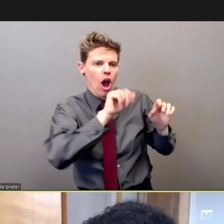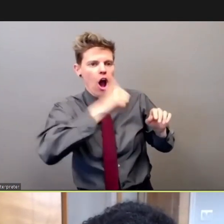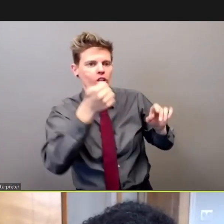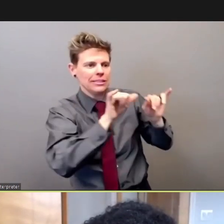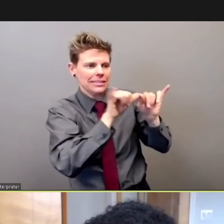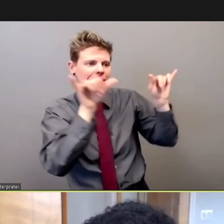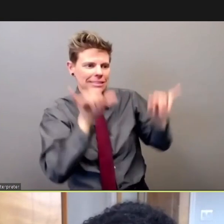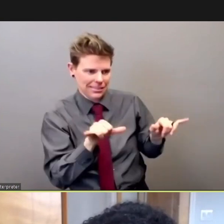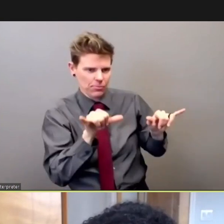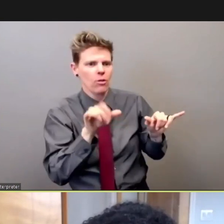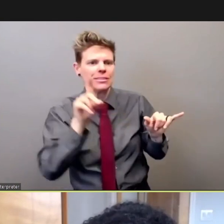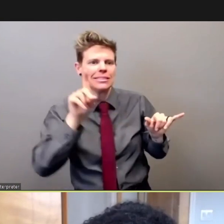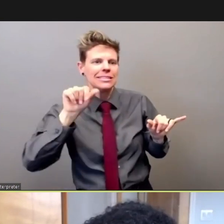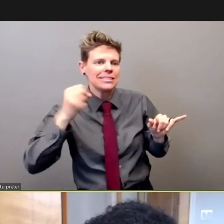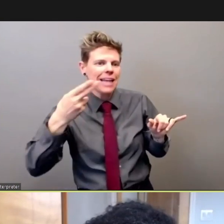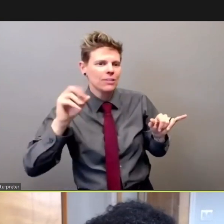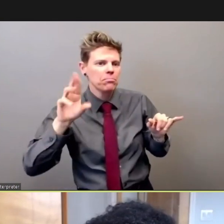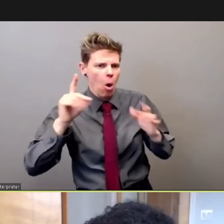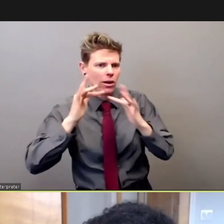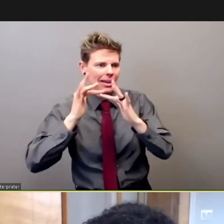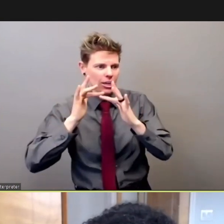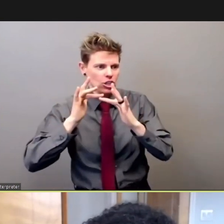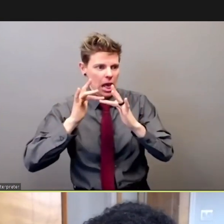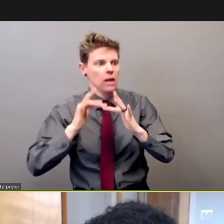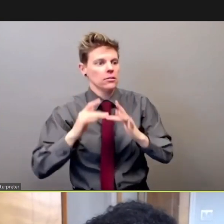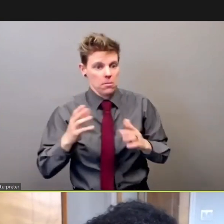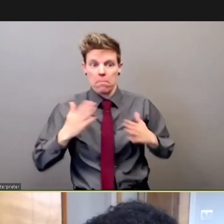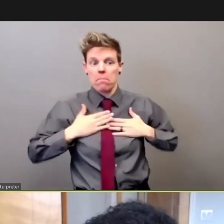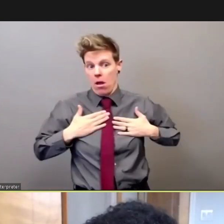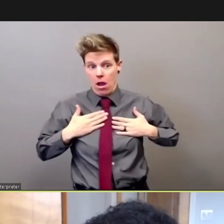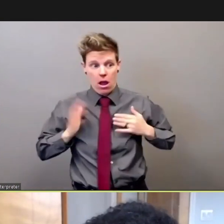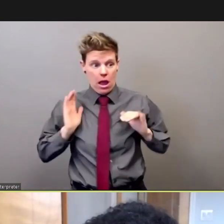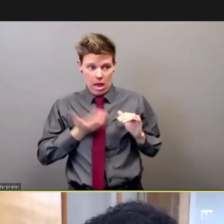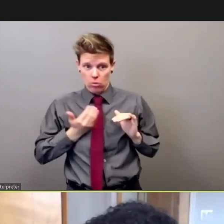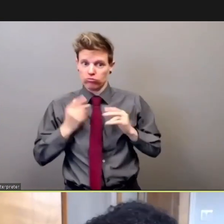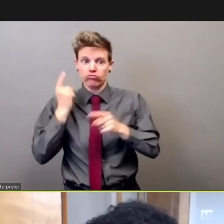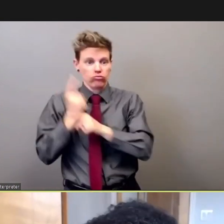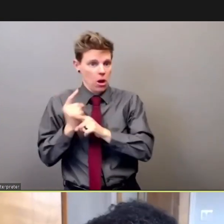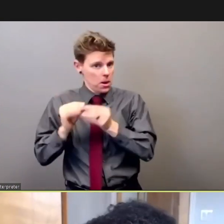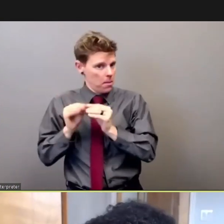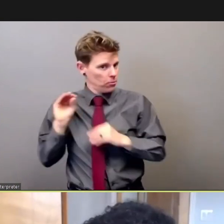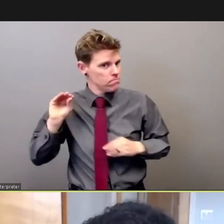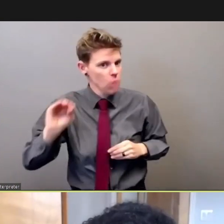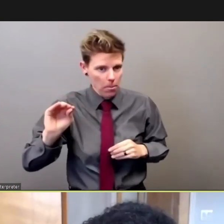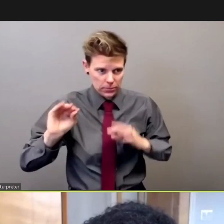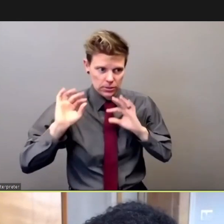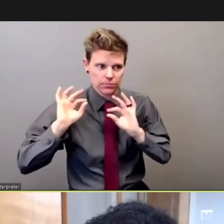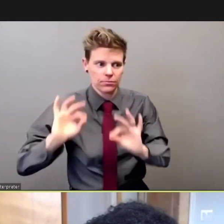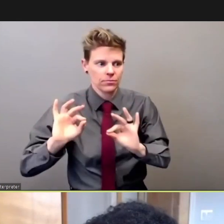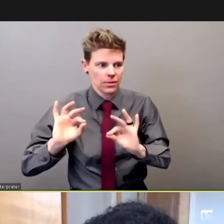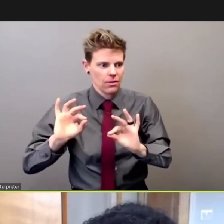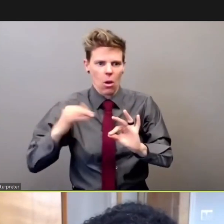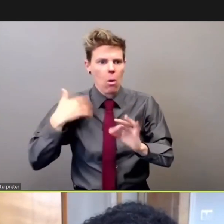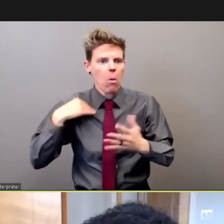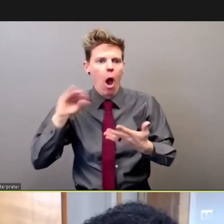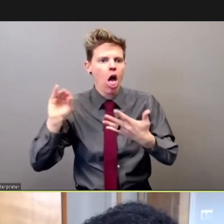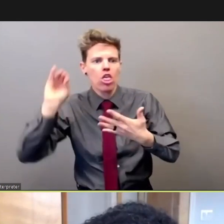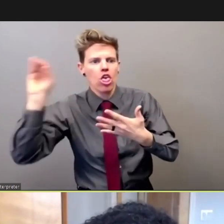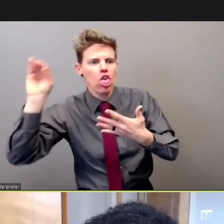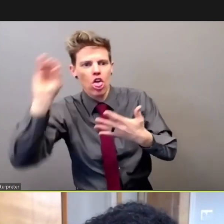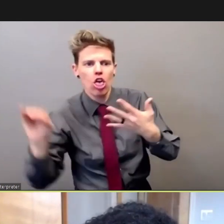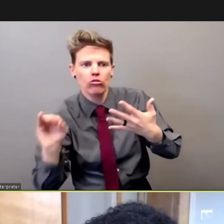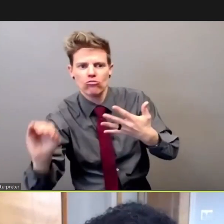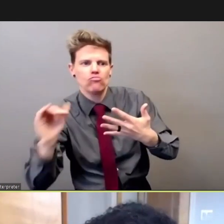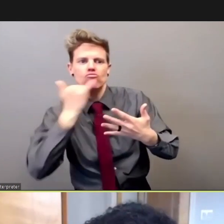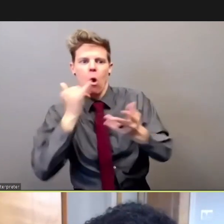we're confident that it's accurate. We don't want to put something up and then have to take it down and explain. So we're very close to being able to report that